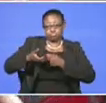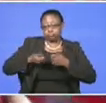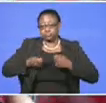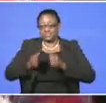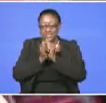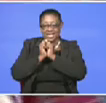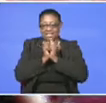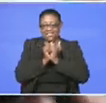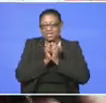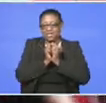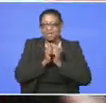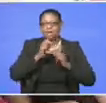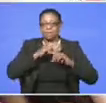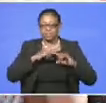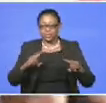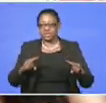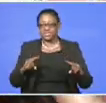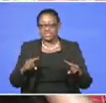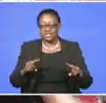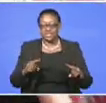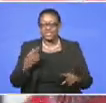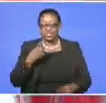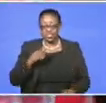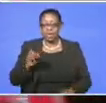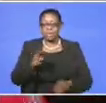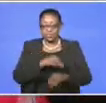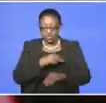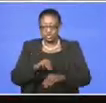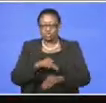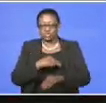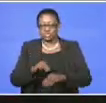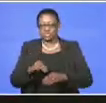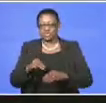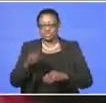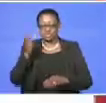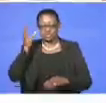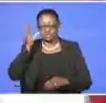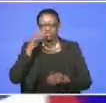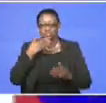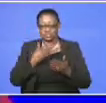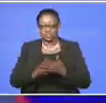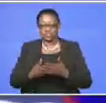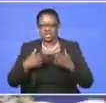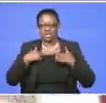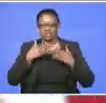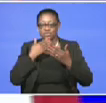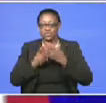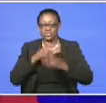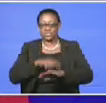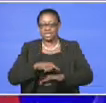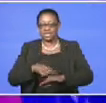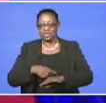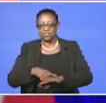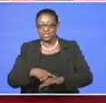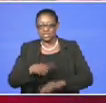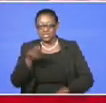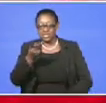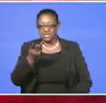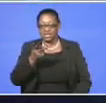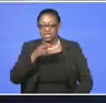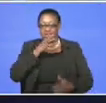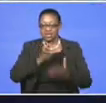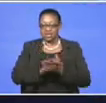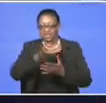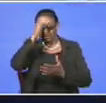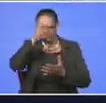in as one. But I believe soca music haven't been to speak yet. We are going to get out there. Both Bungie Garland and his wife, fellow soca